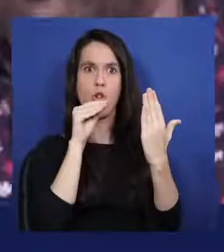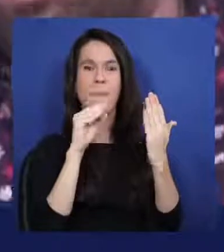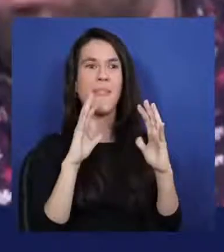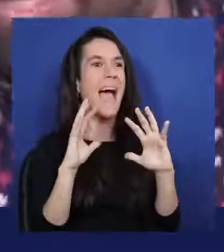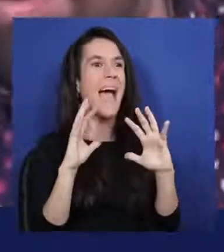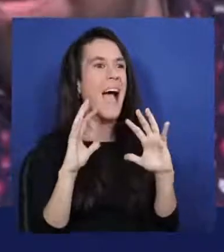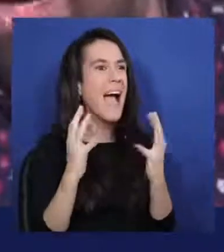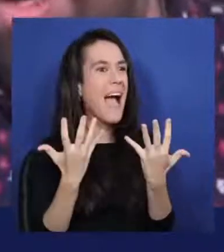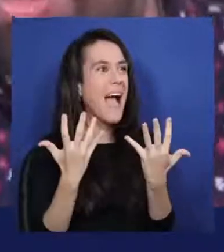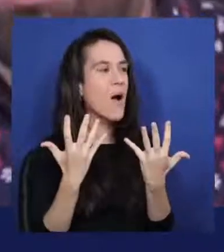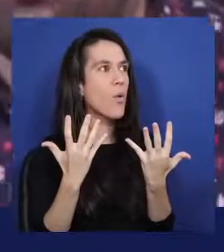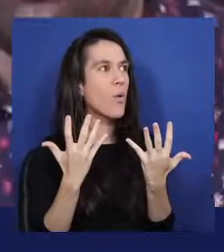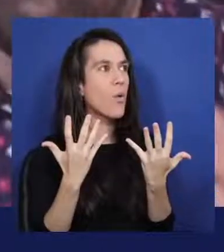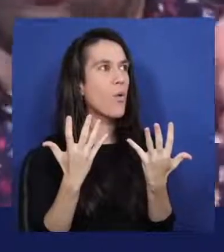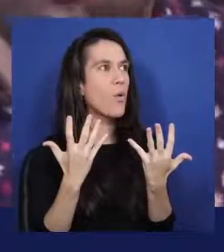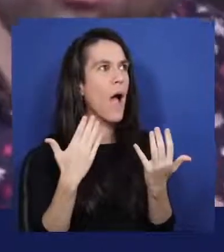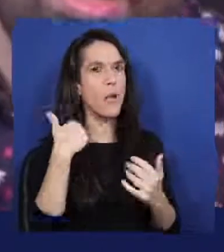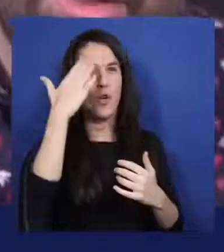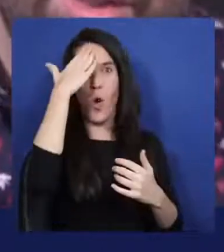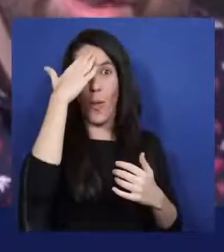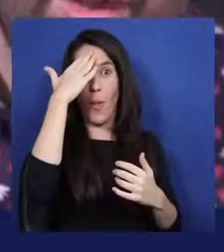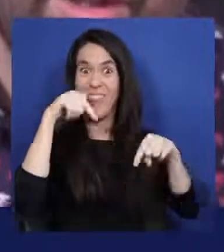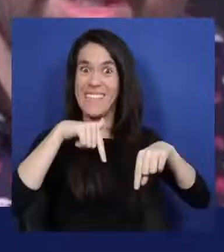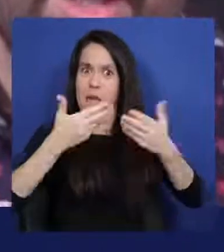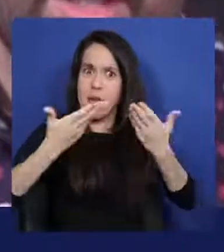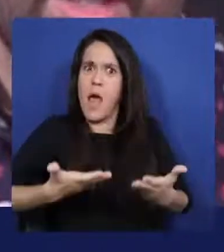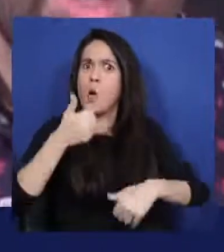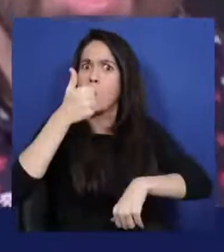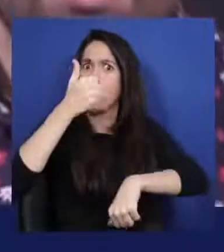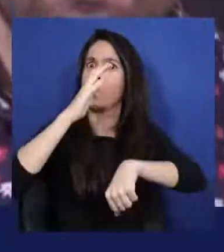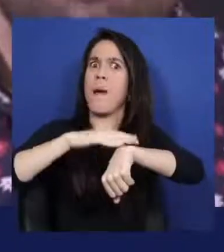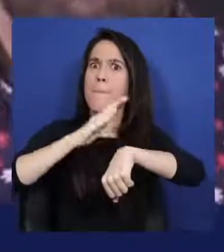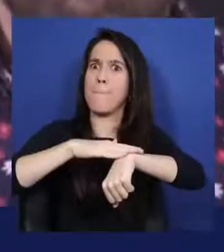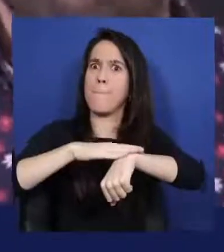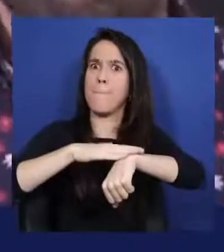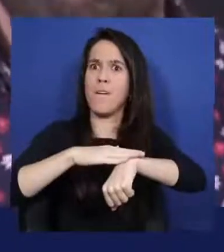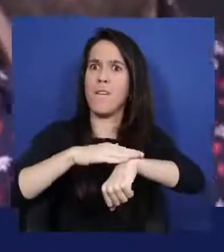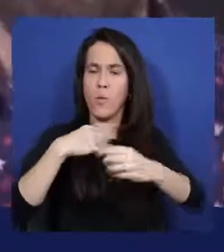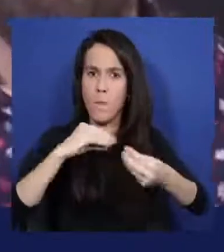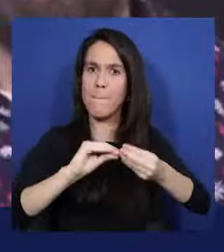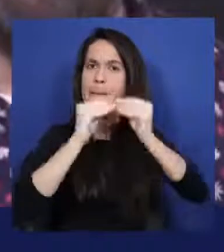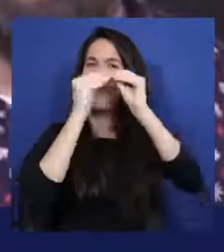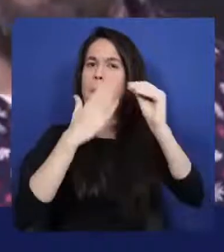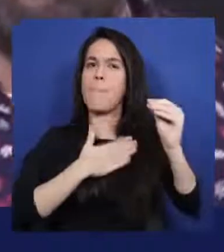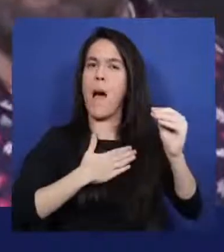when I should build my own models versus whether I should just use a service?